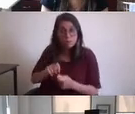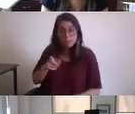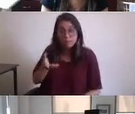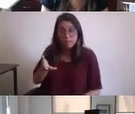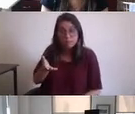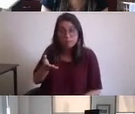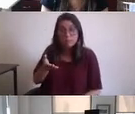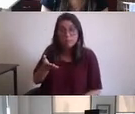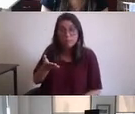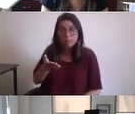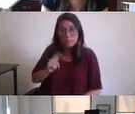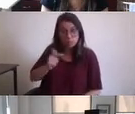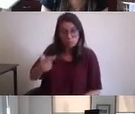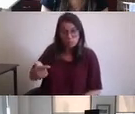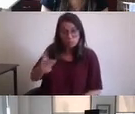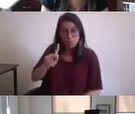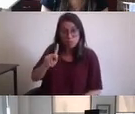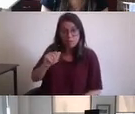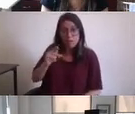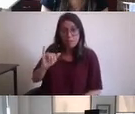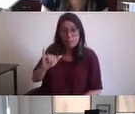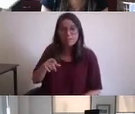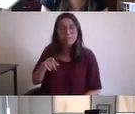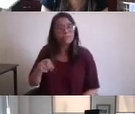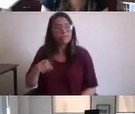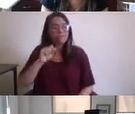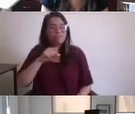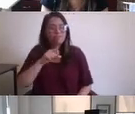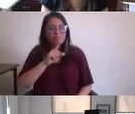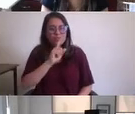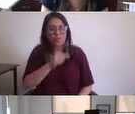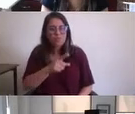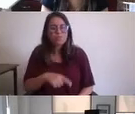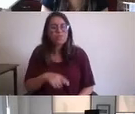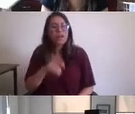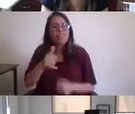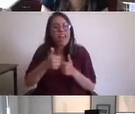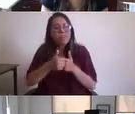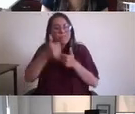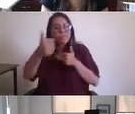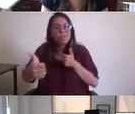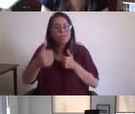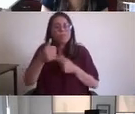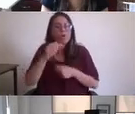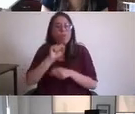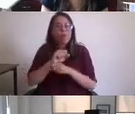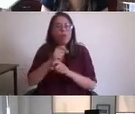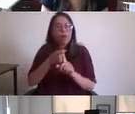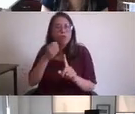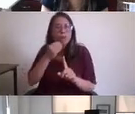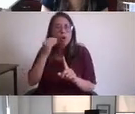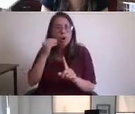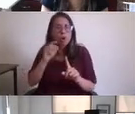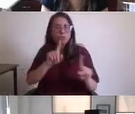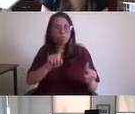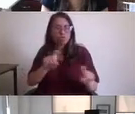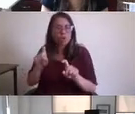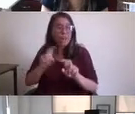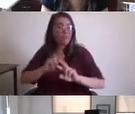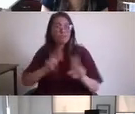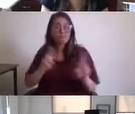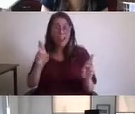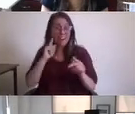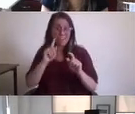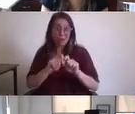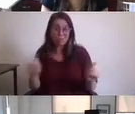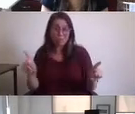So, Kathy? Sure. So the remote work survey is ready to go out. We're getting